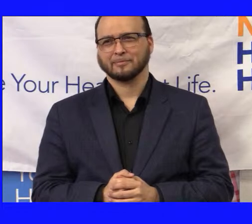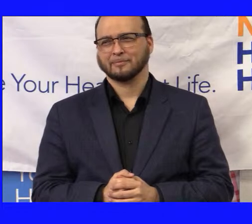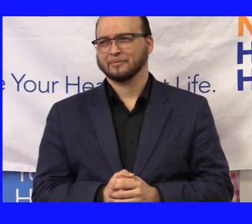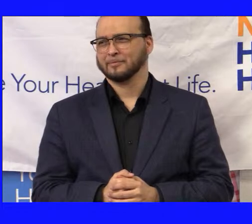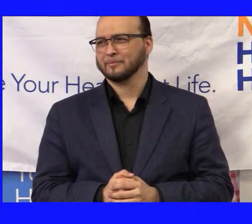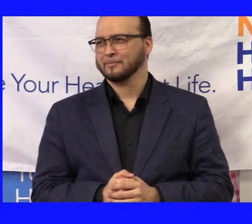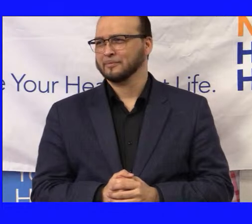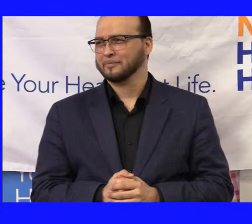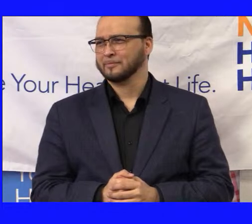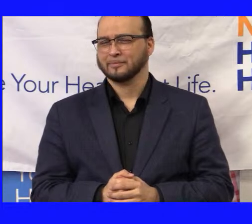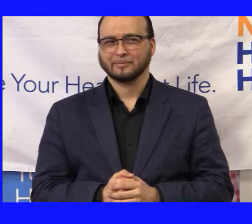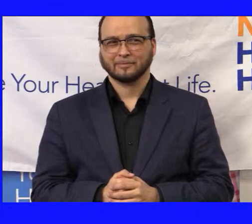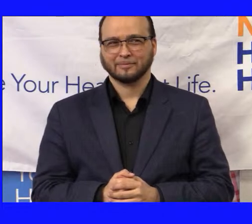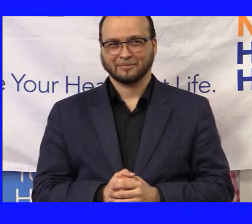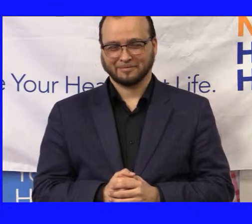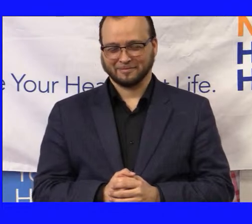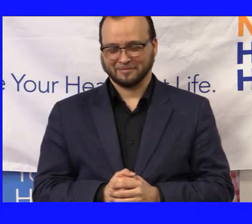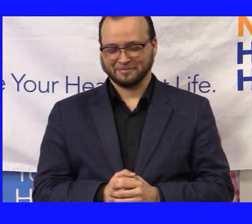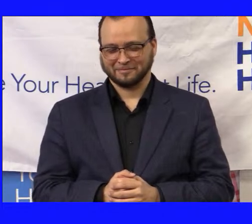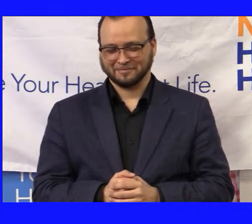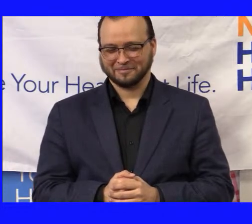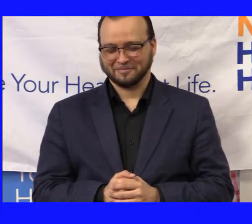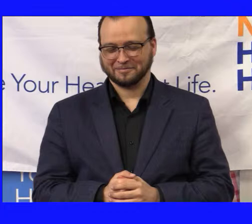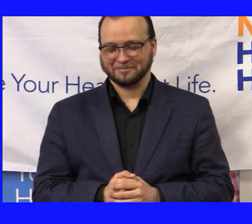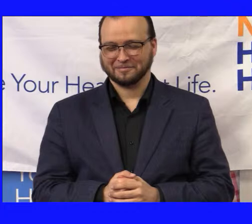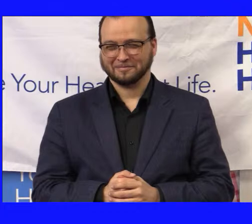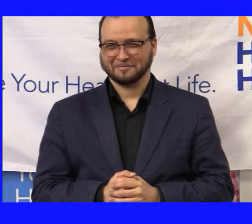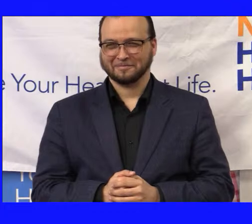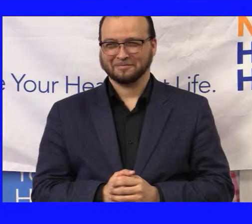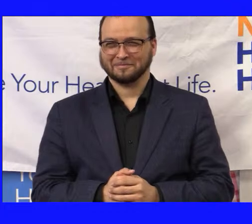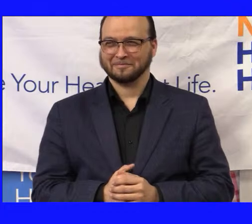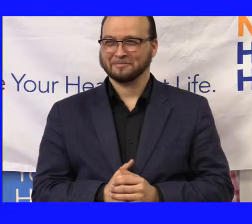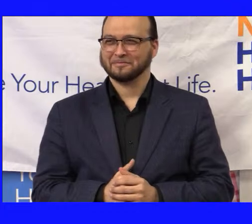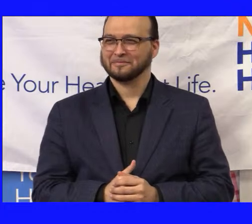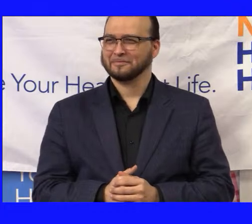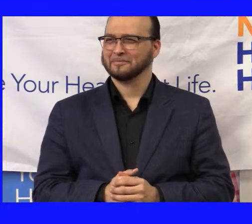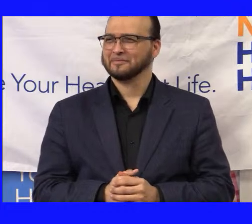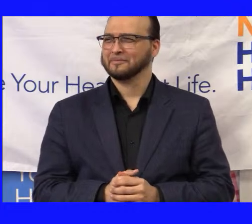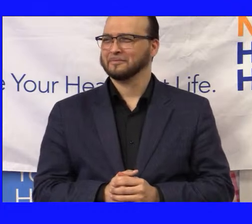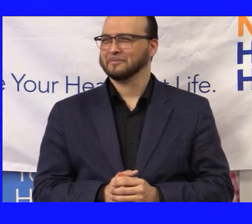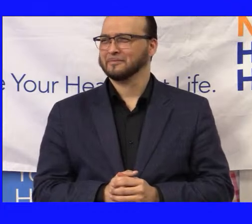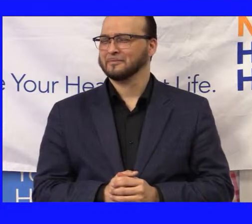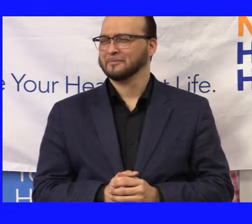is also here. Those are the board members and should be reflected accurately in the